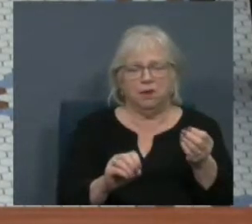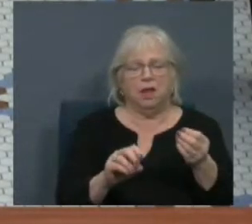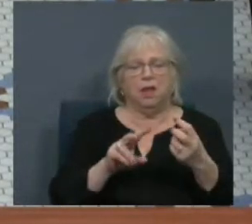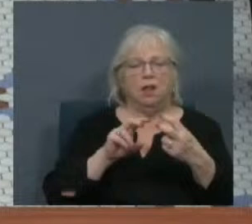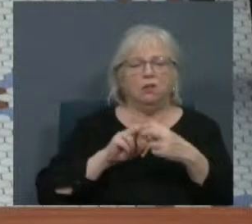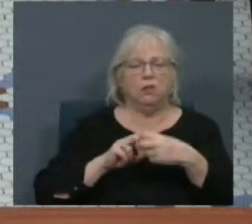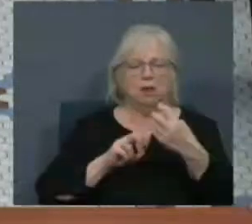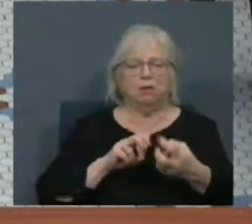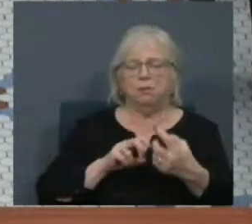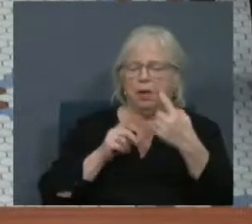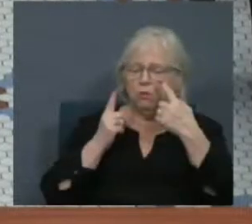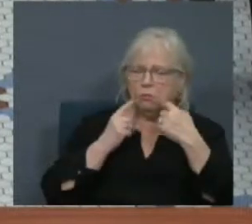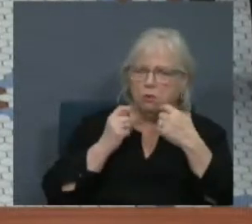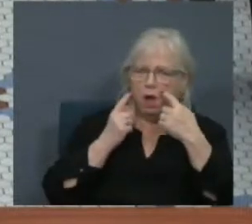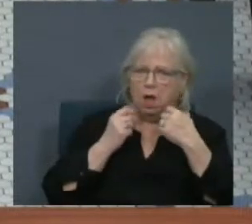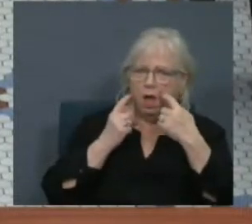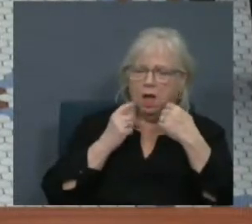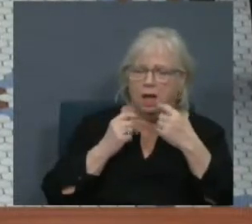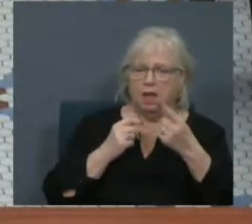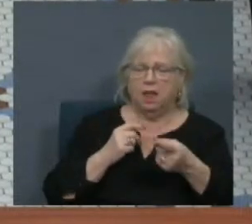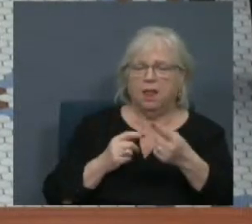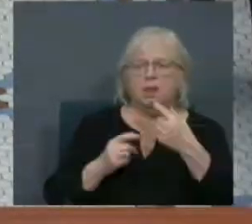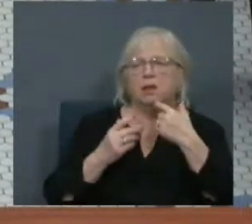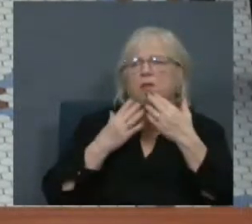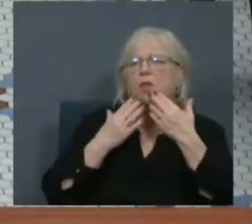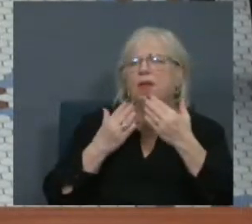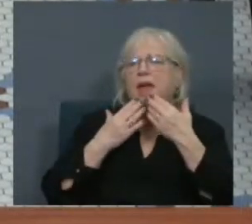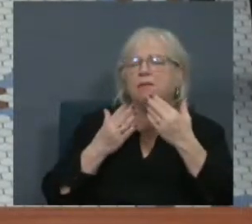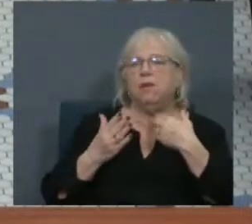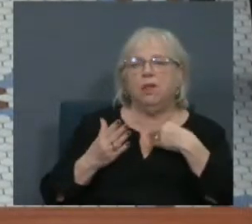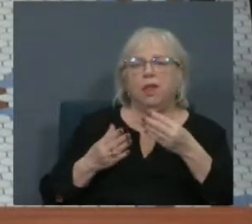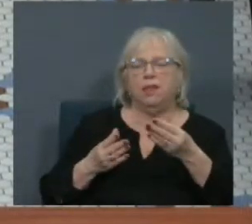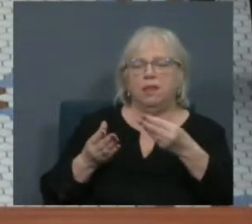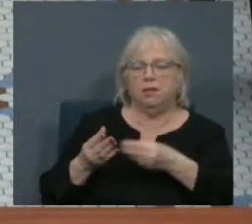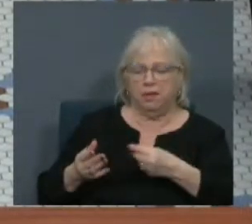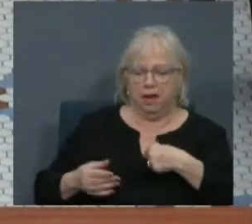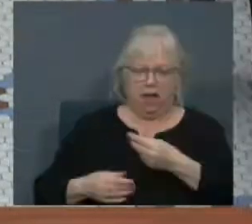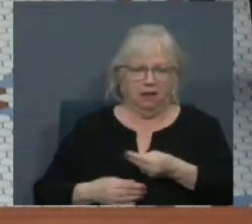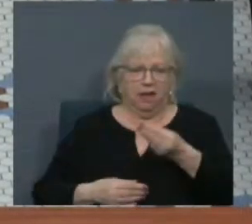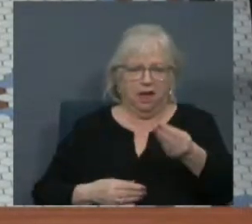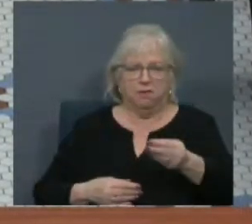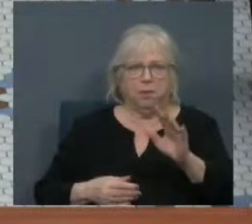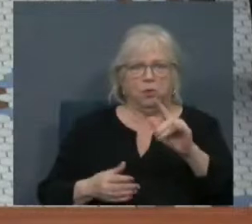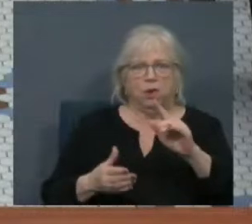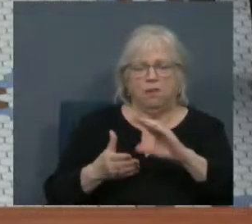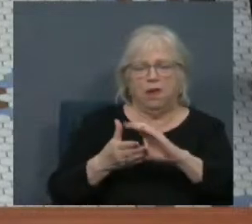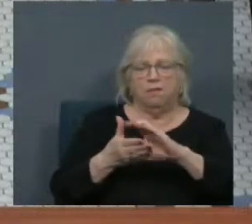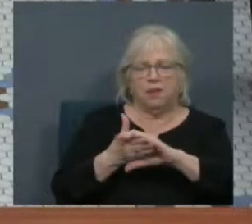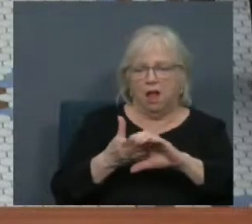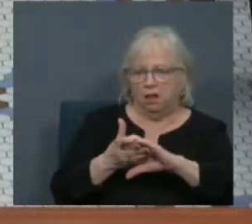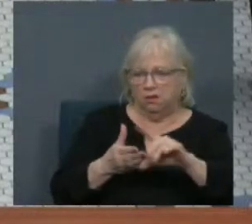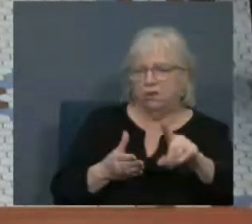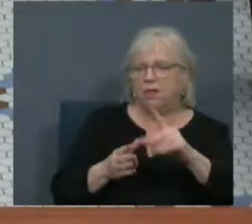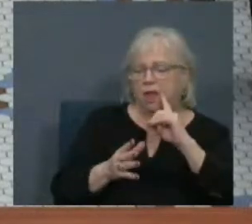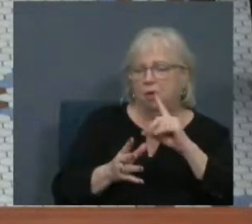across from me crying that they're so thankful that those $25, they're gonna make it last as long as they can.